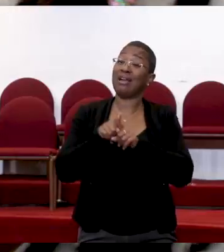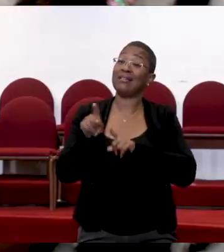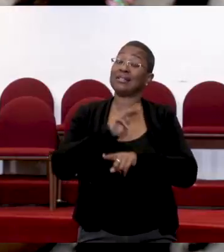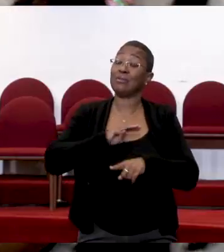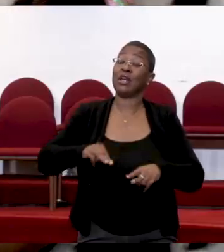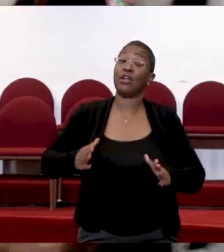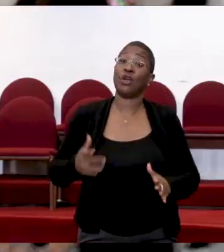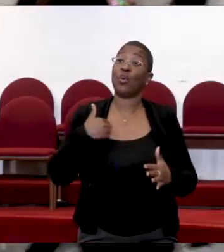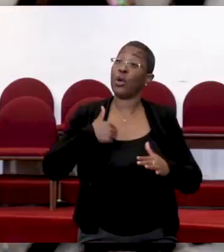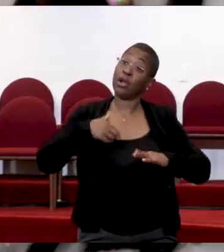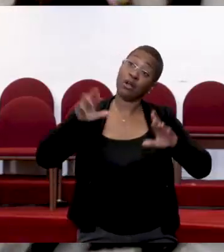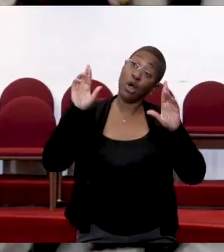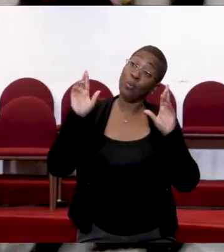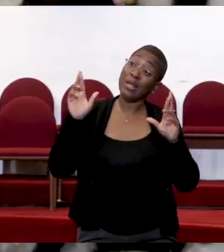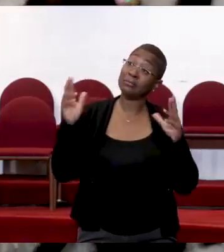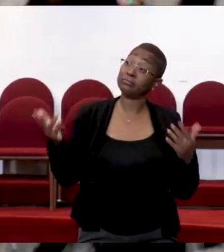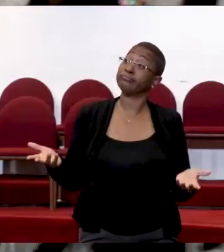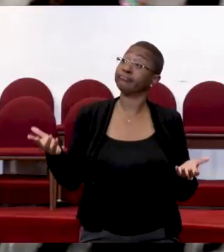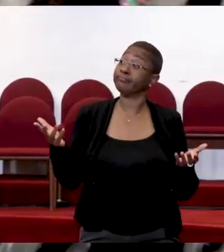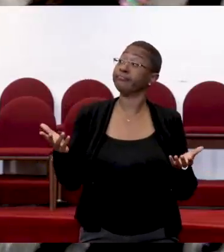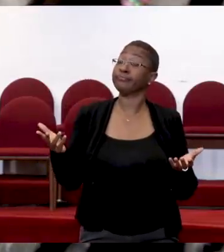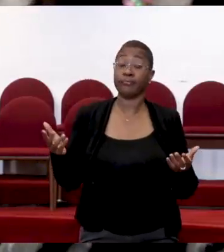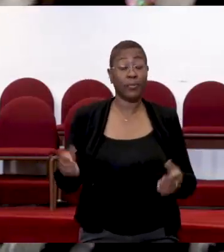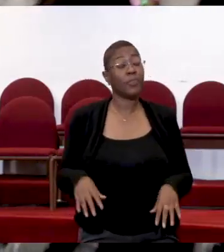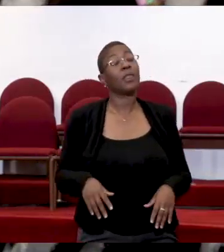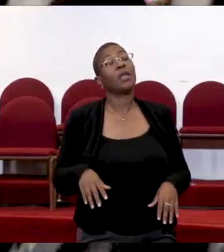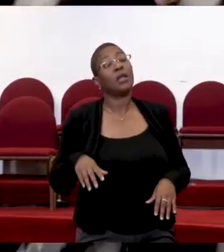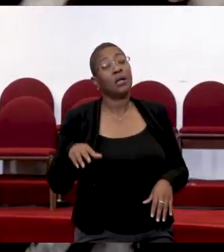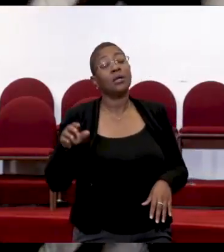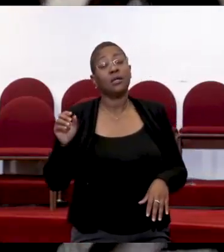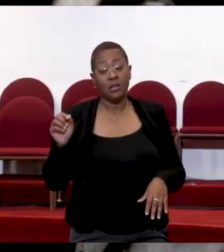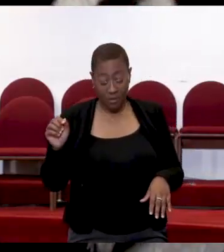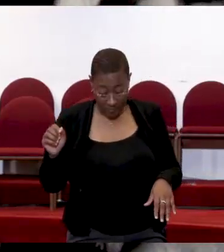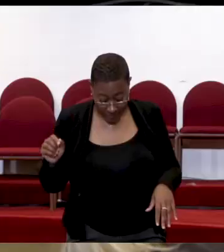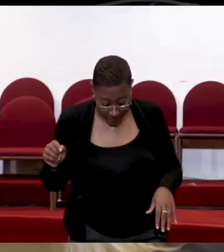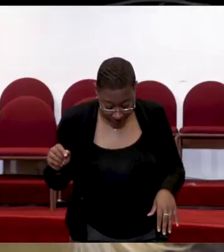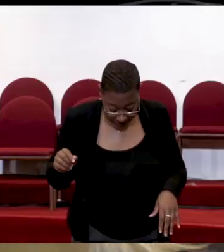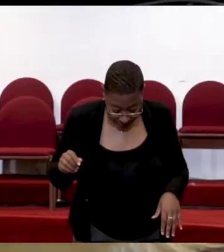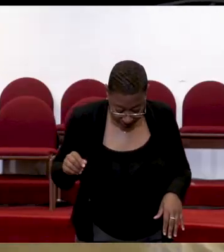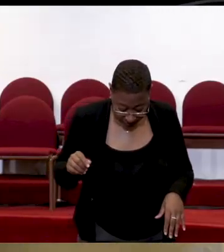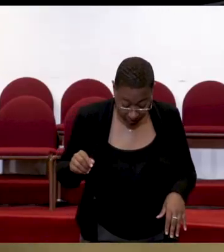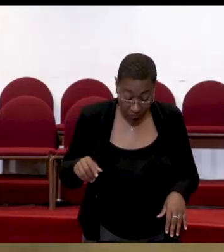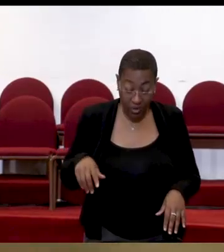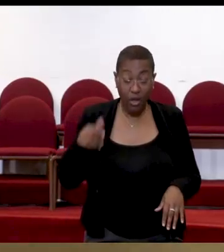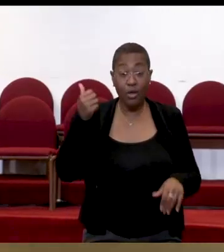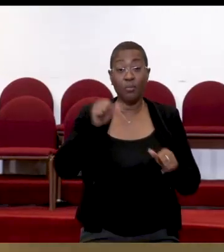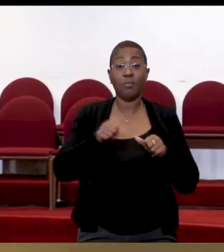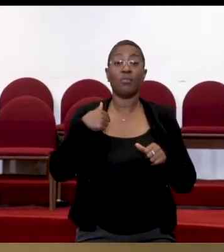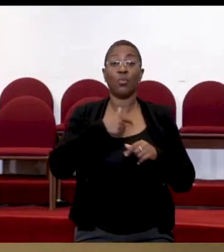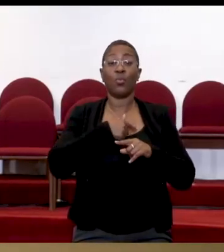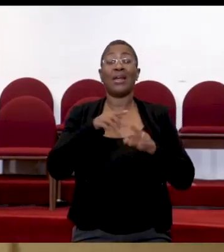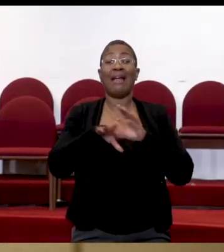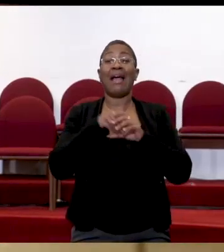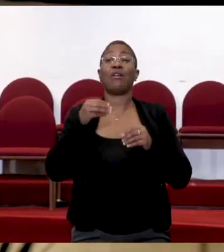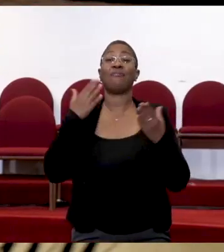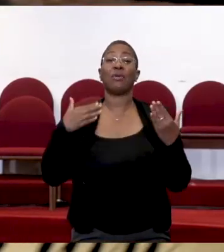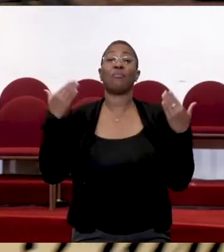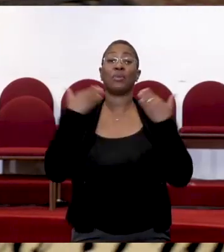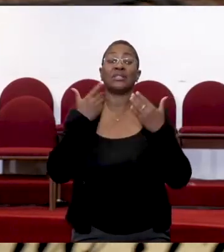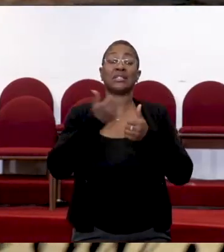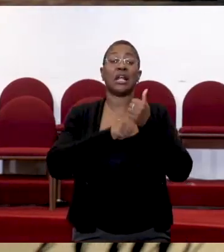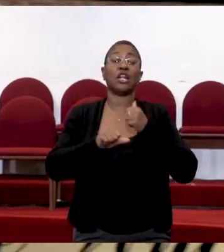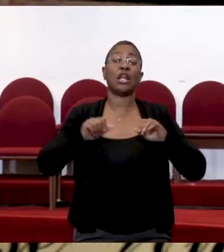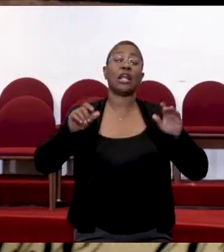We've still been hoping. And so some might remember that when we came out of the bankruptcy that was done by the